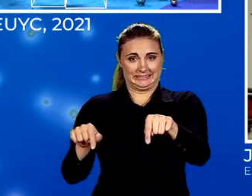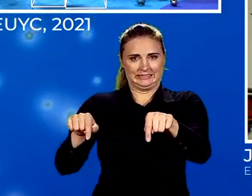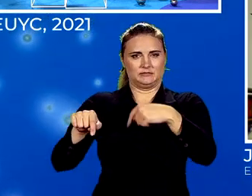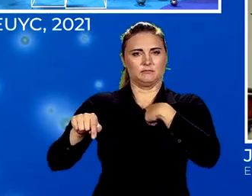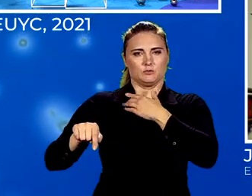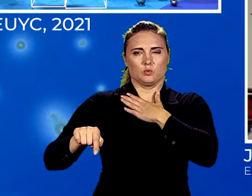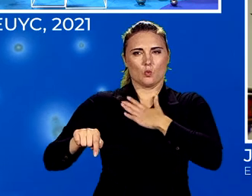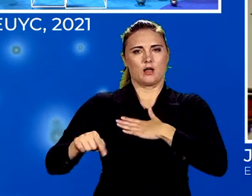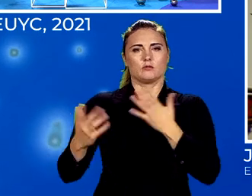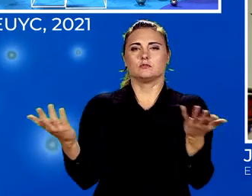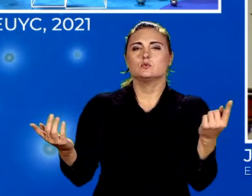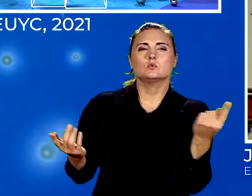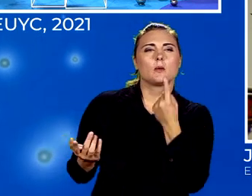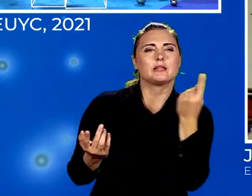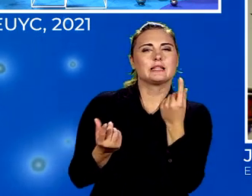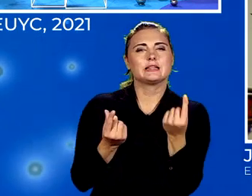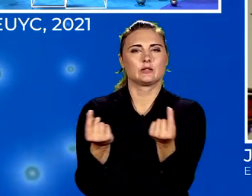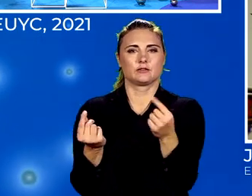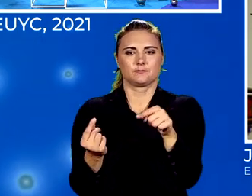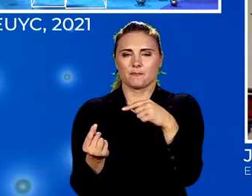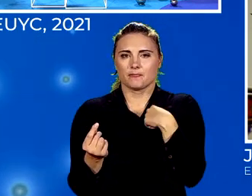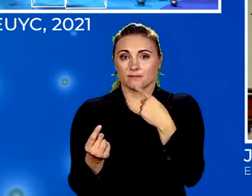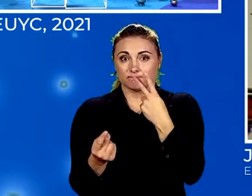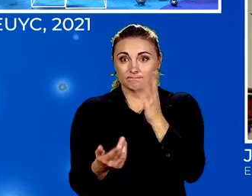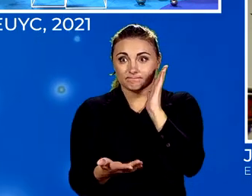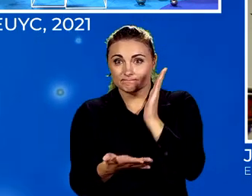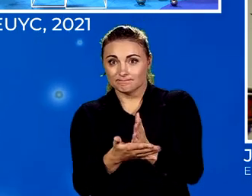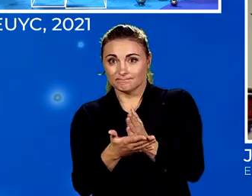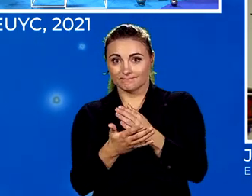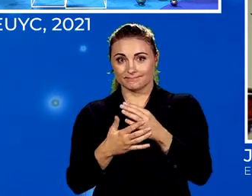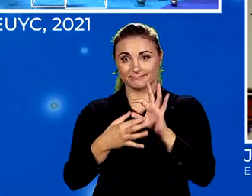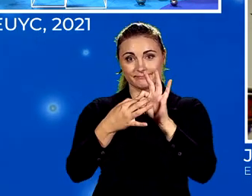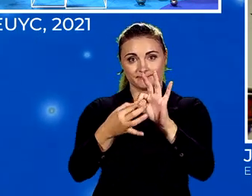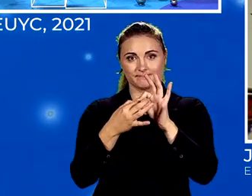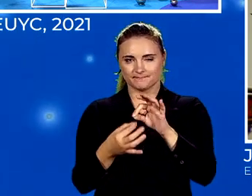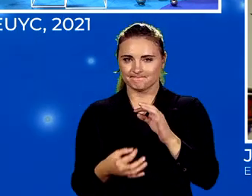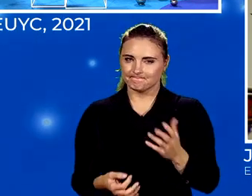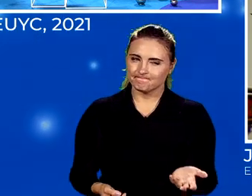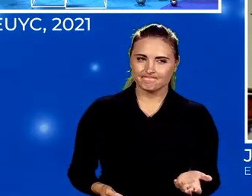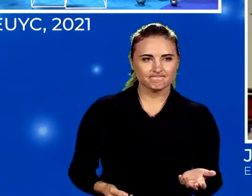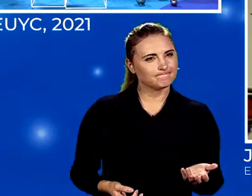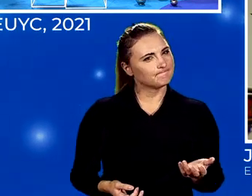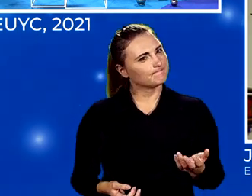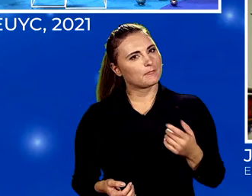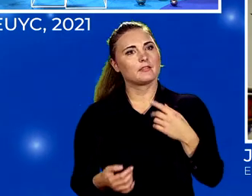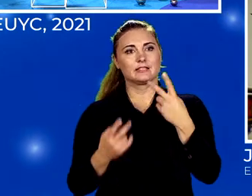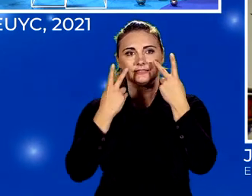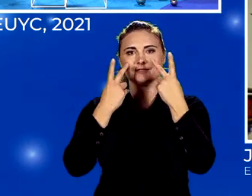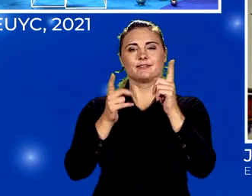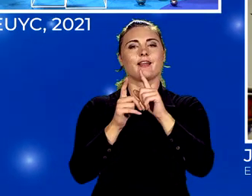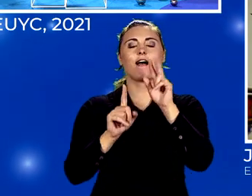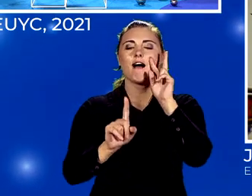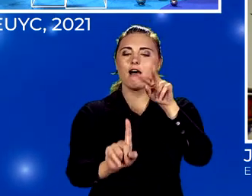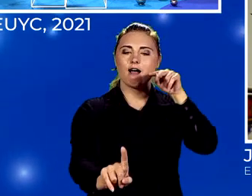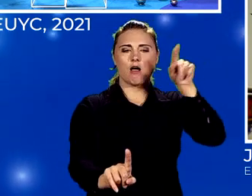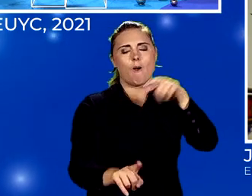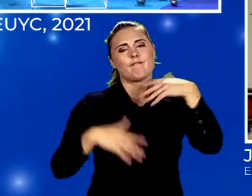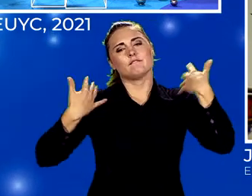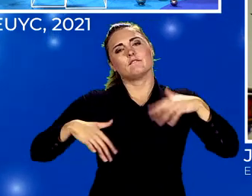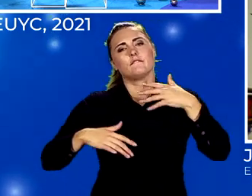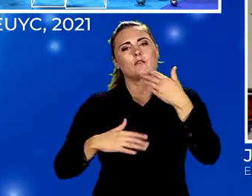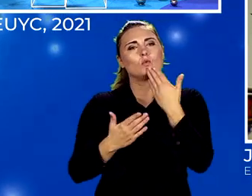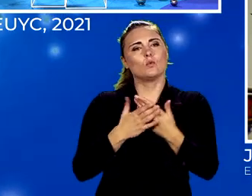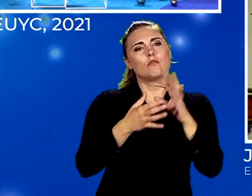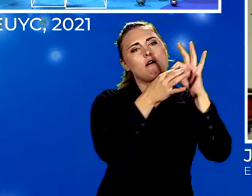form of participation. This looks nice from the outside, but we aren't actually affecting anything. We aren't getting our